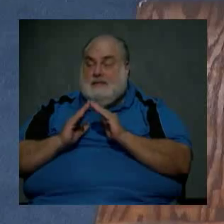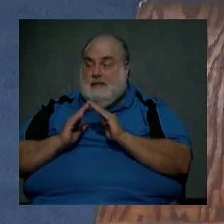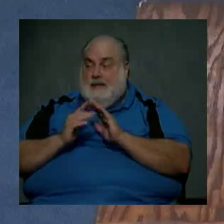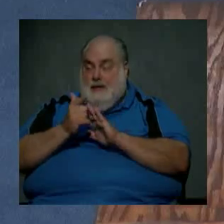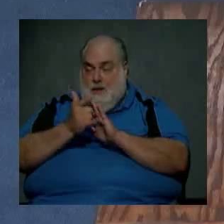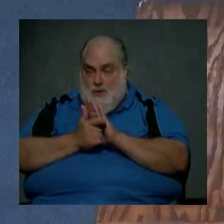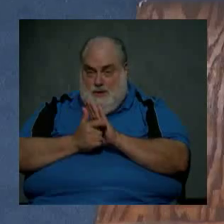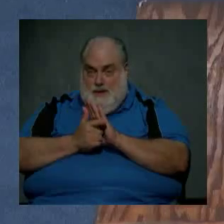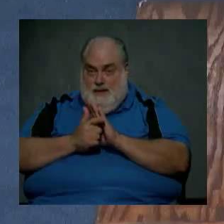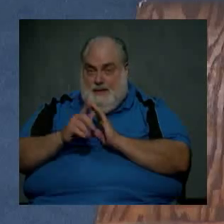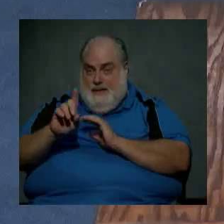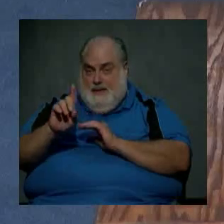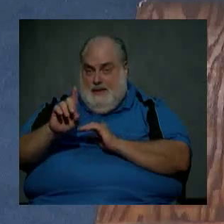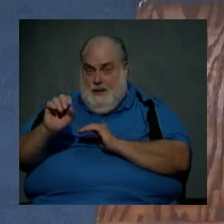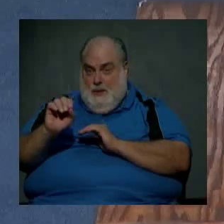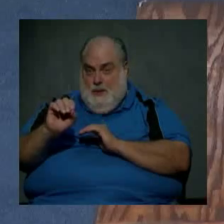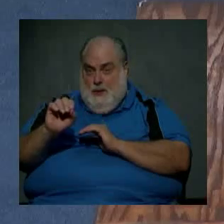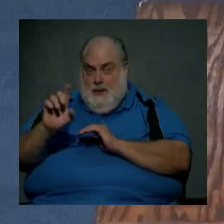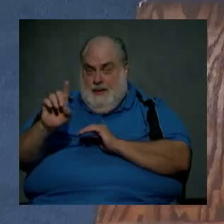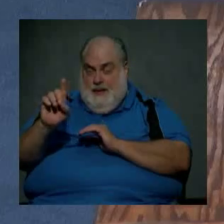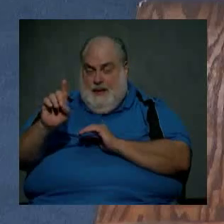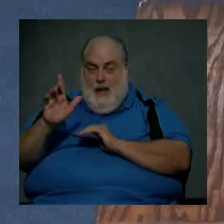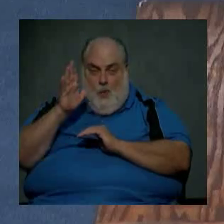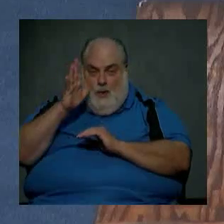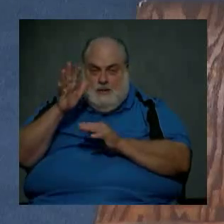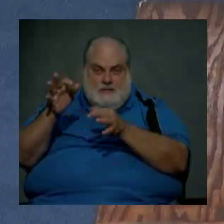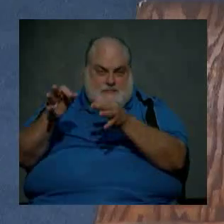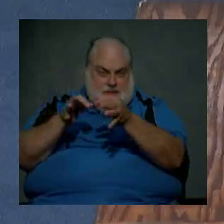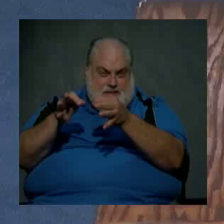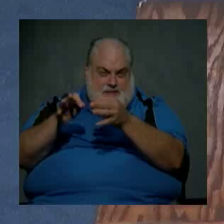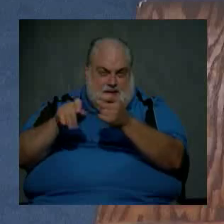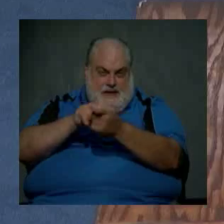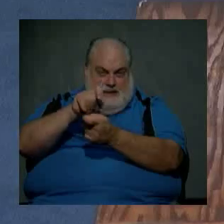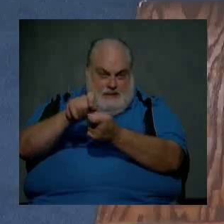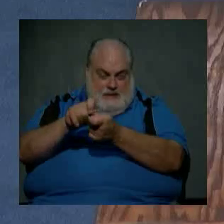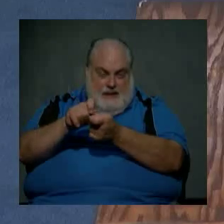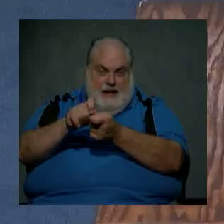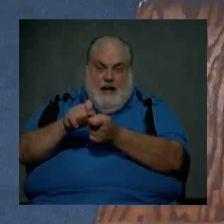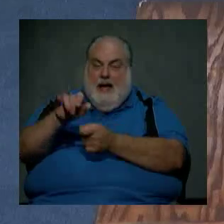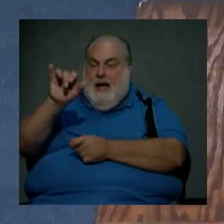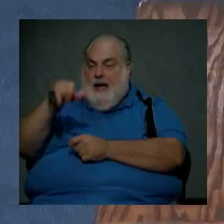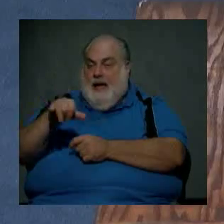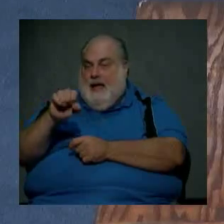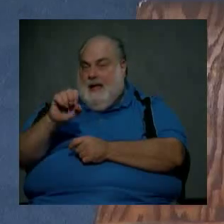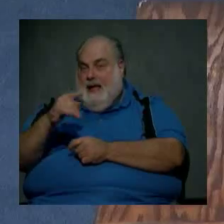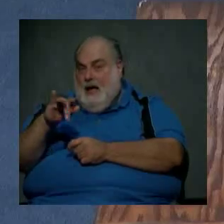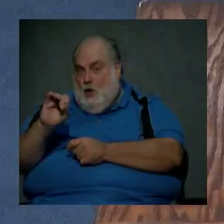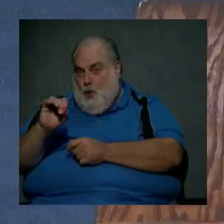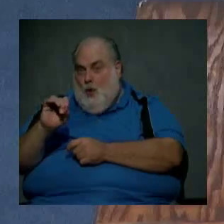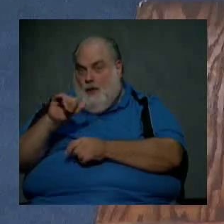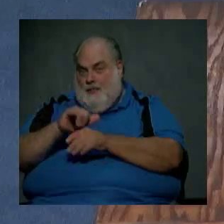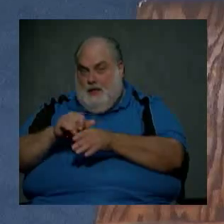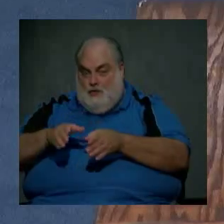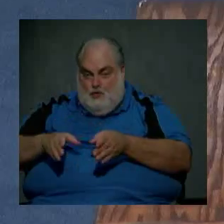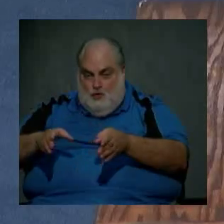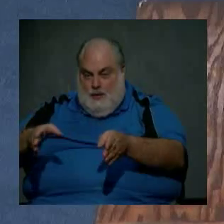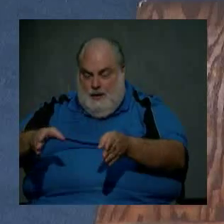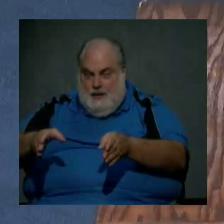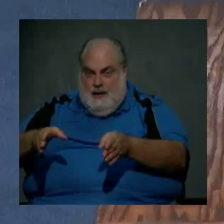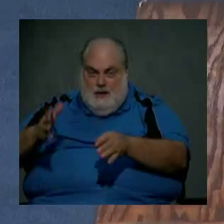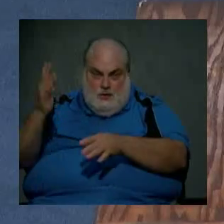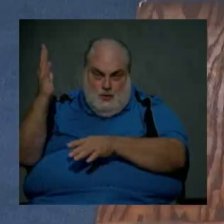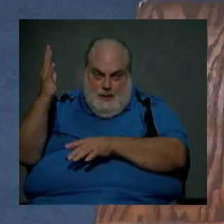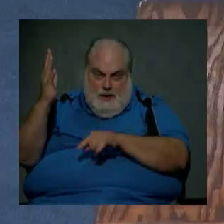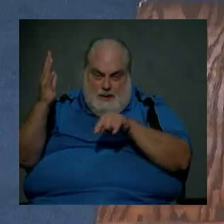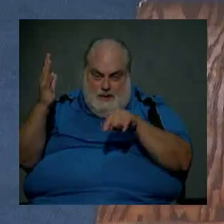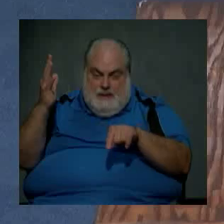Market DOD, actually specifies this tree is on this street, that tree's on that street. It's